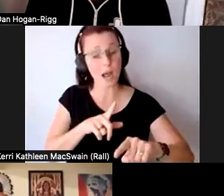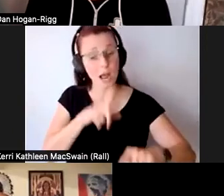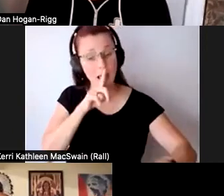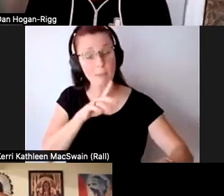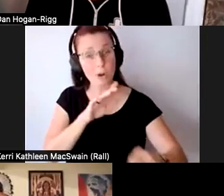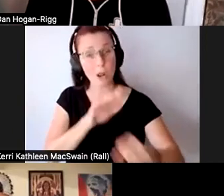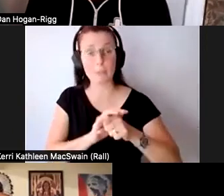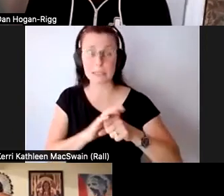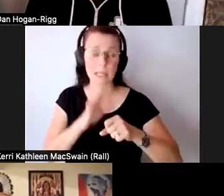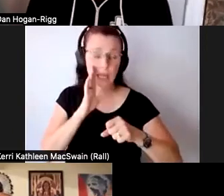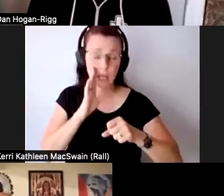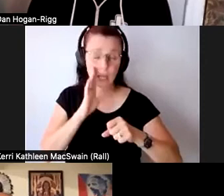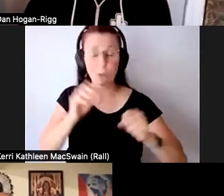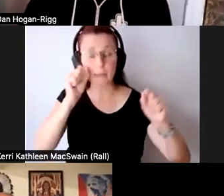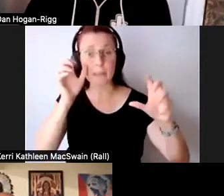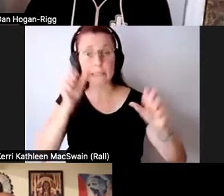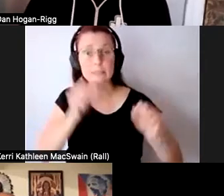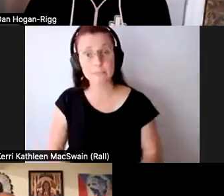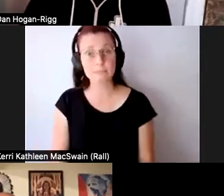absolutely mind-blowing.